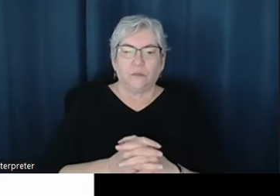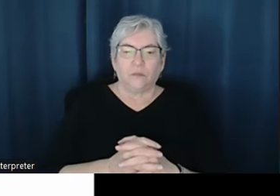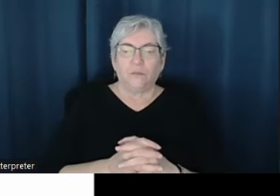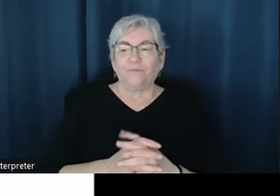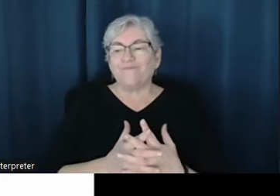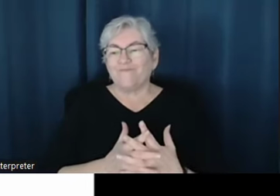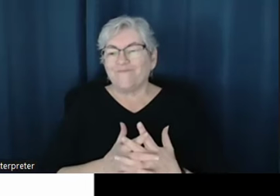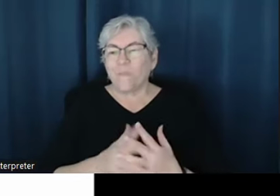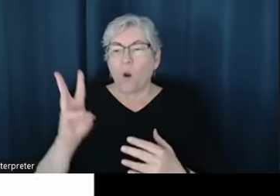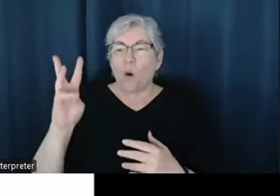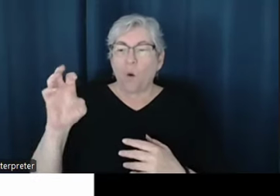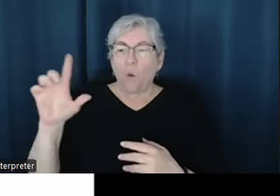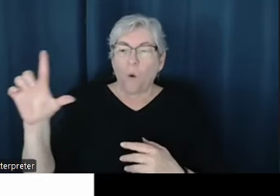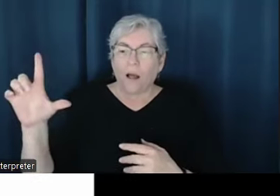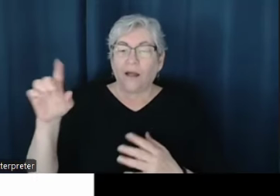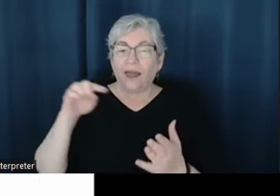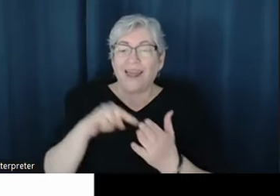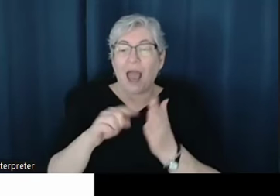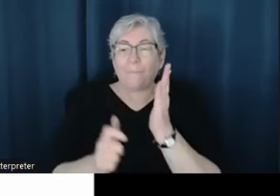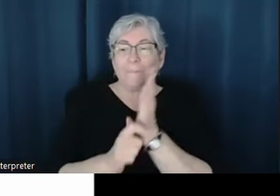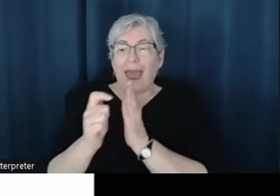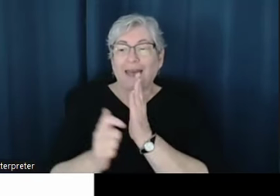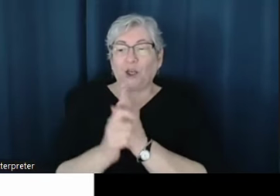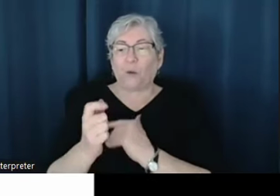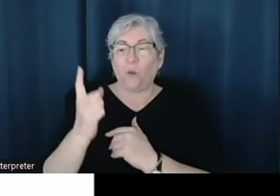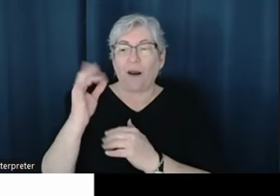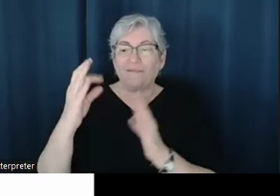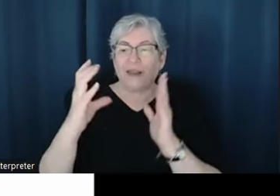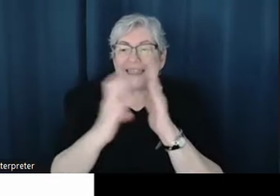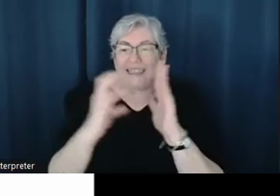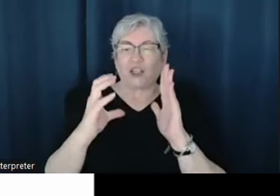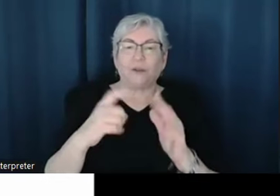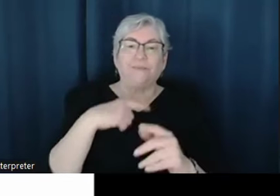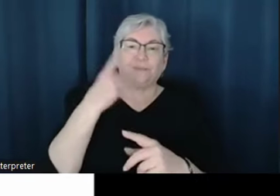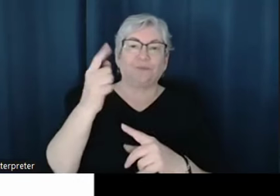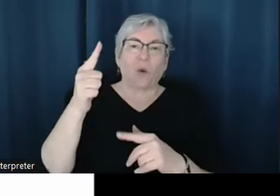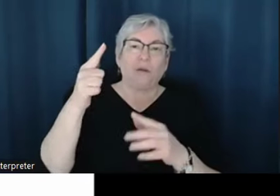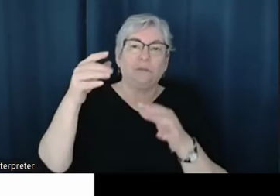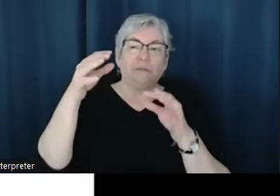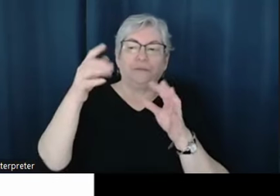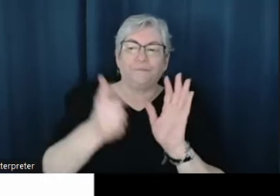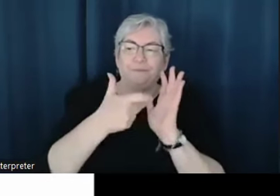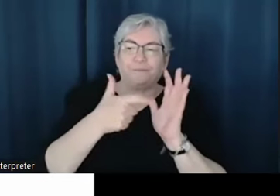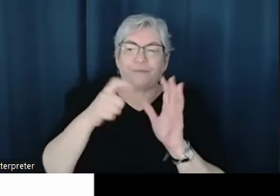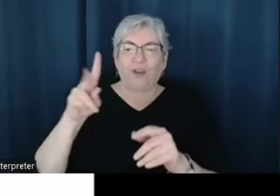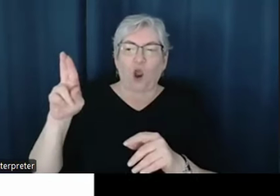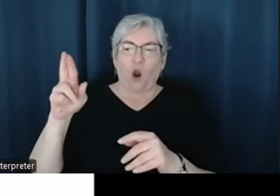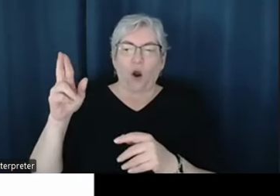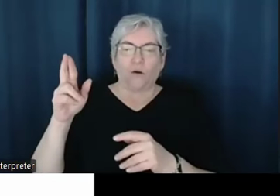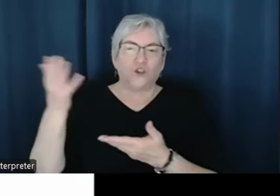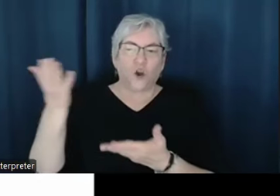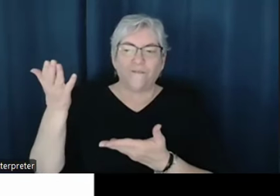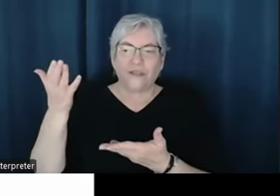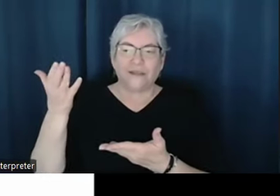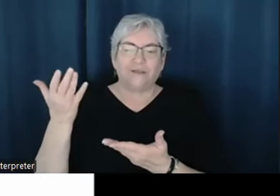Well, again, this manual, one of the sections includes all of the required VR services